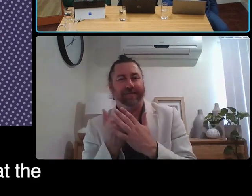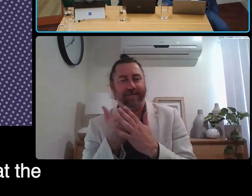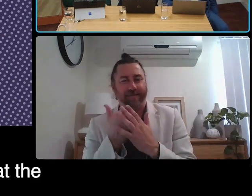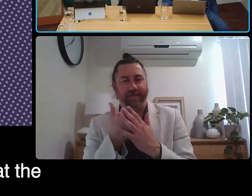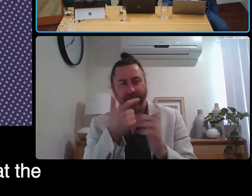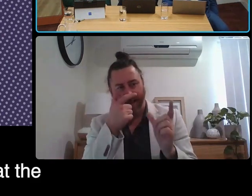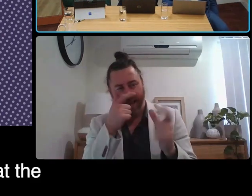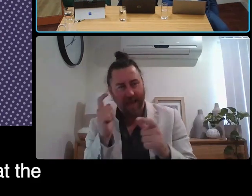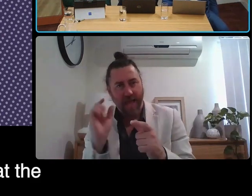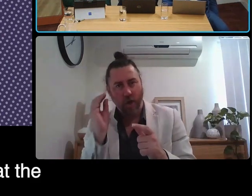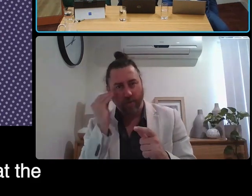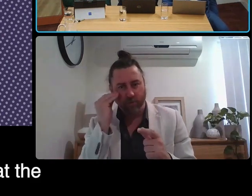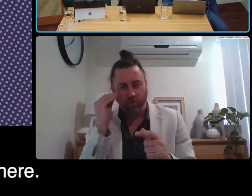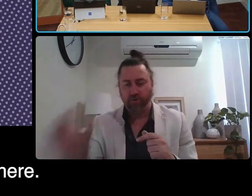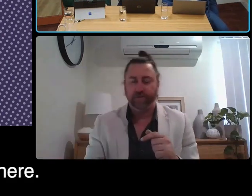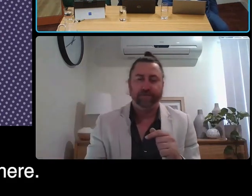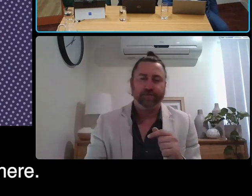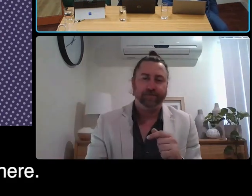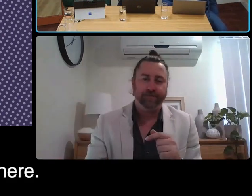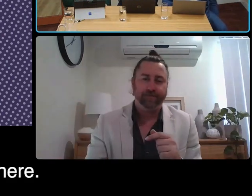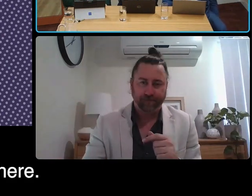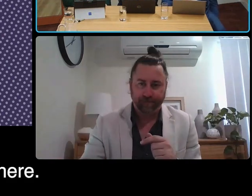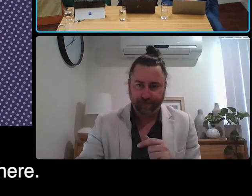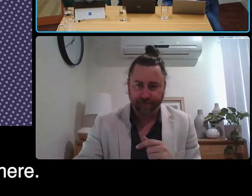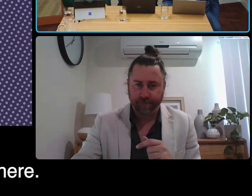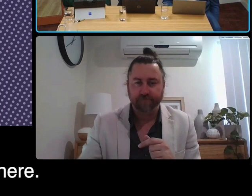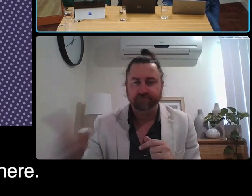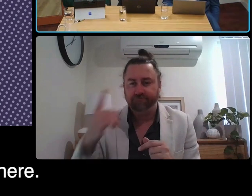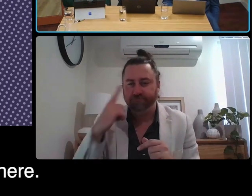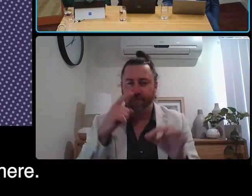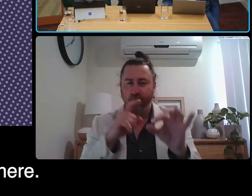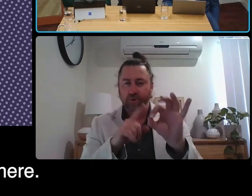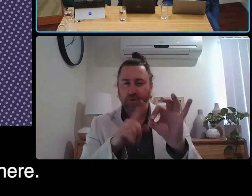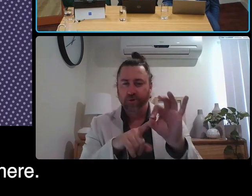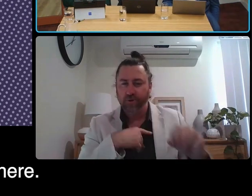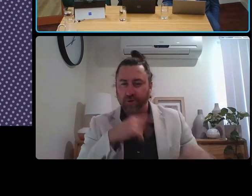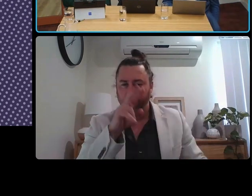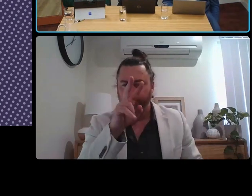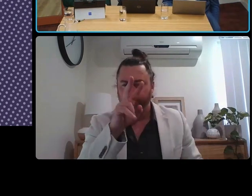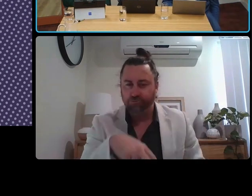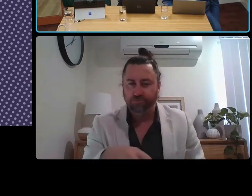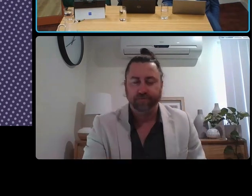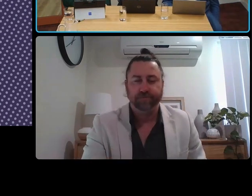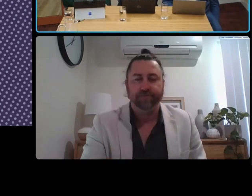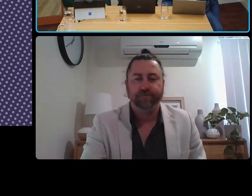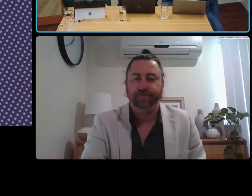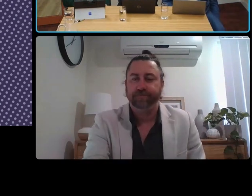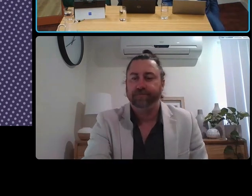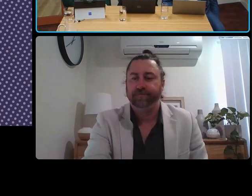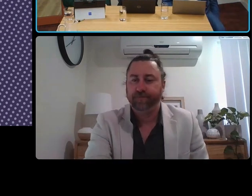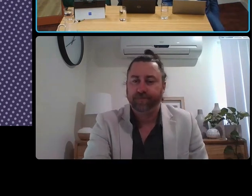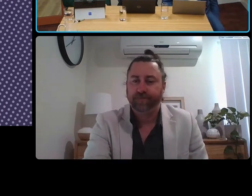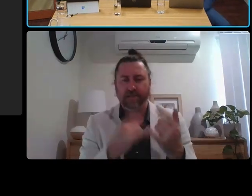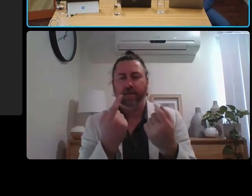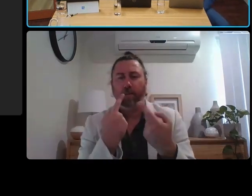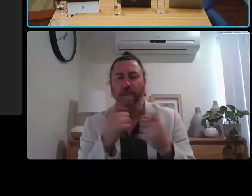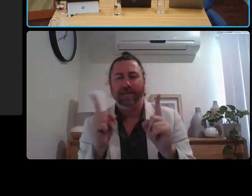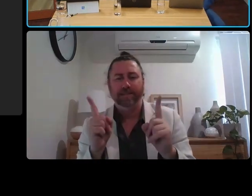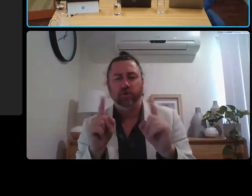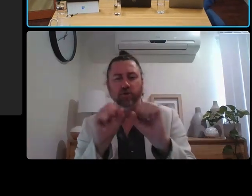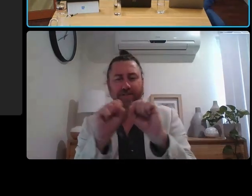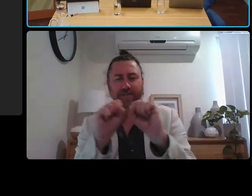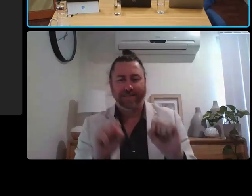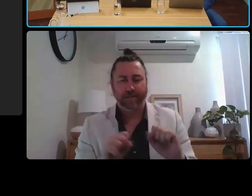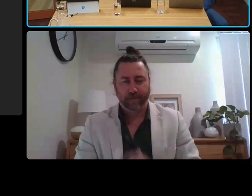So I might just start to have a look at the questions that are coming through here. So the first one,